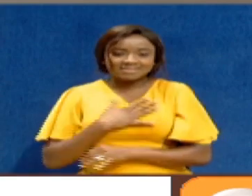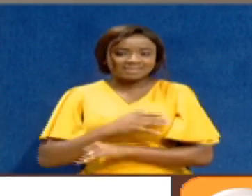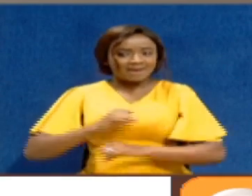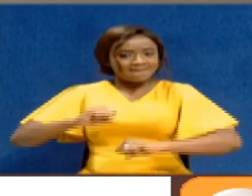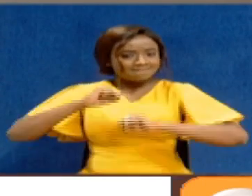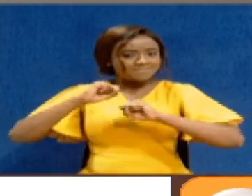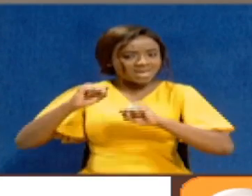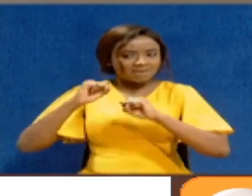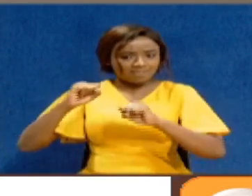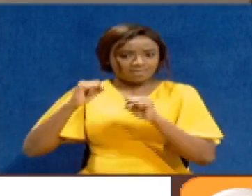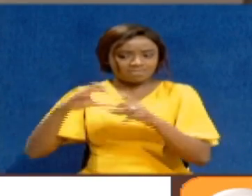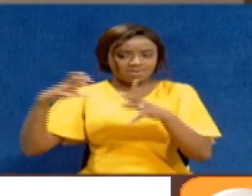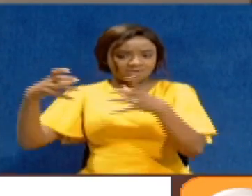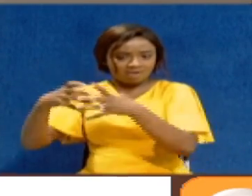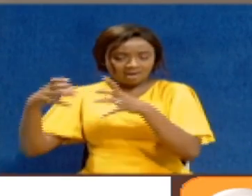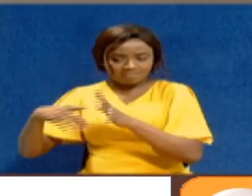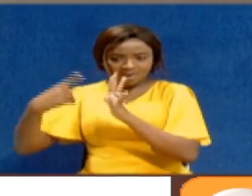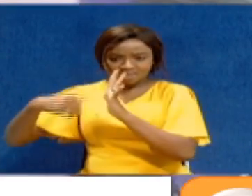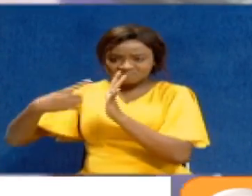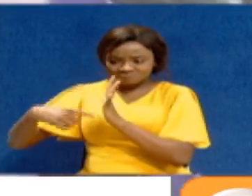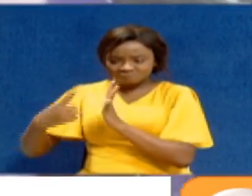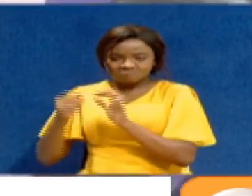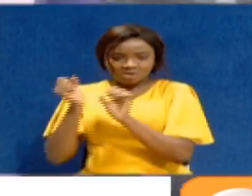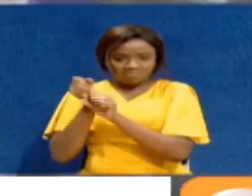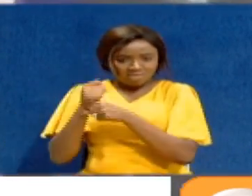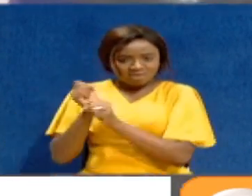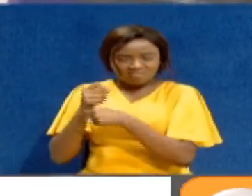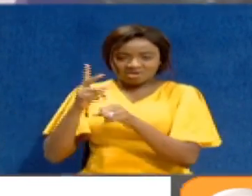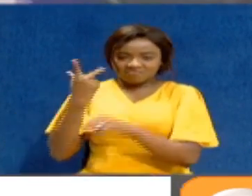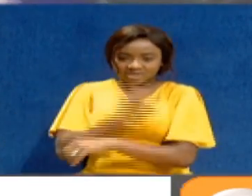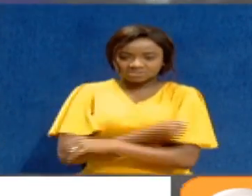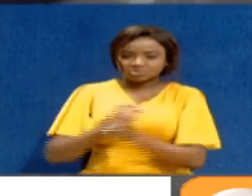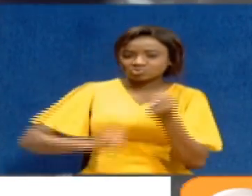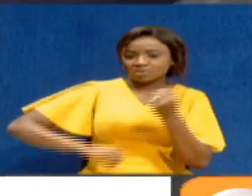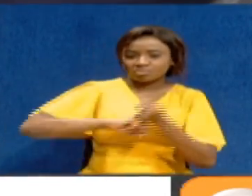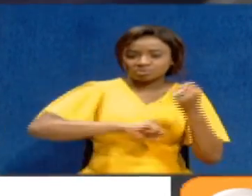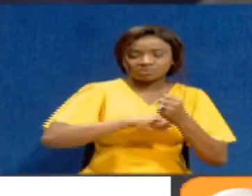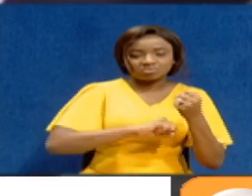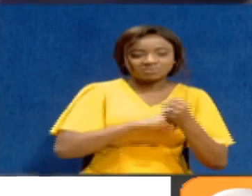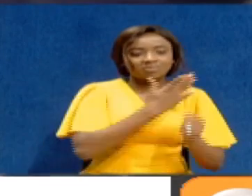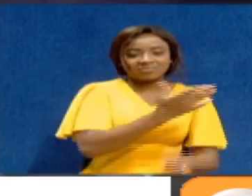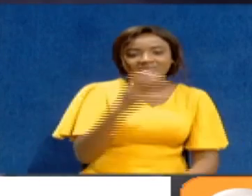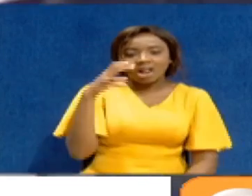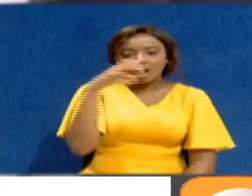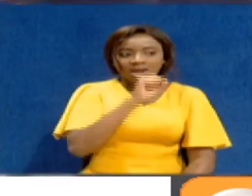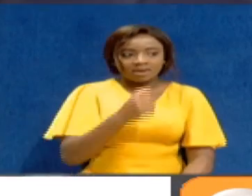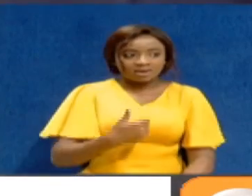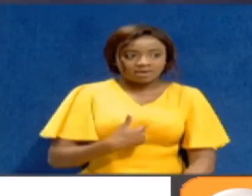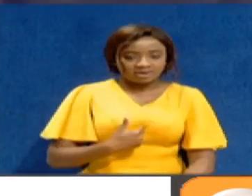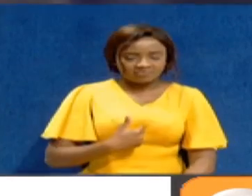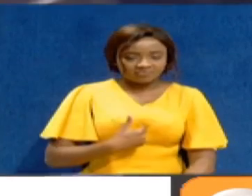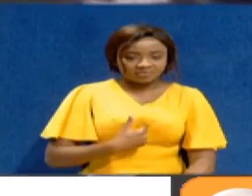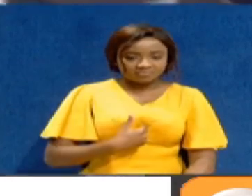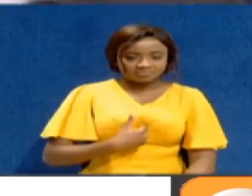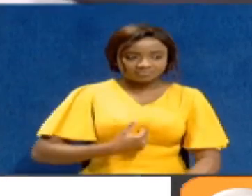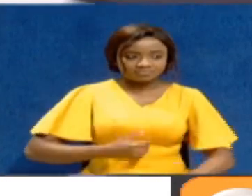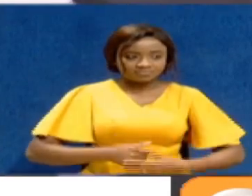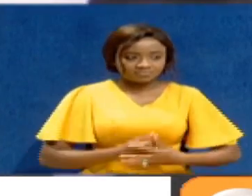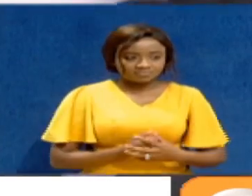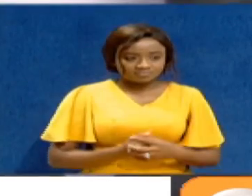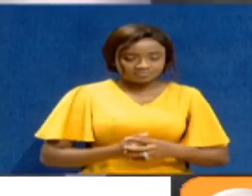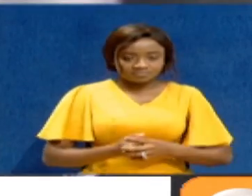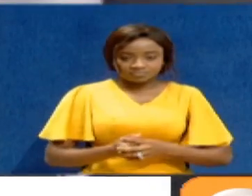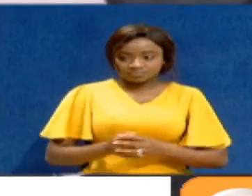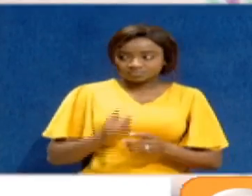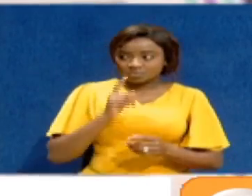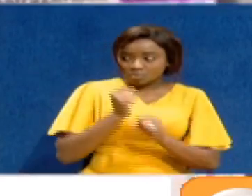companies to share their know-how on vaccine production. The virtual AU meeting brought together the heads of states from Rwanda, South Africa,